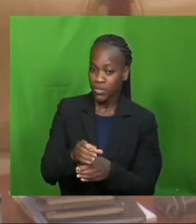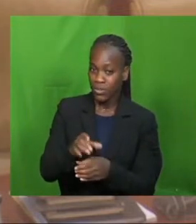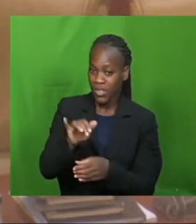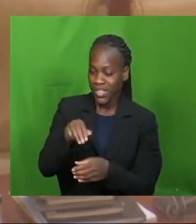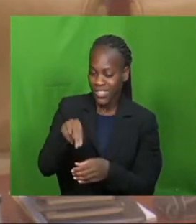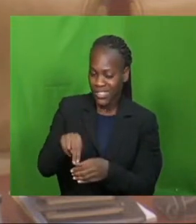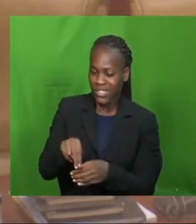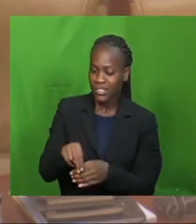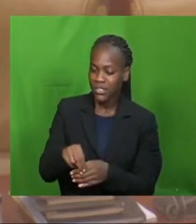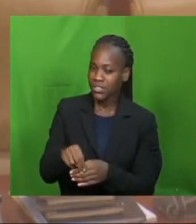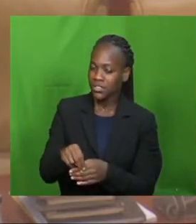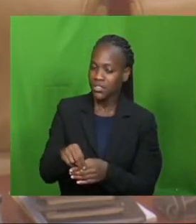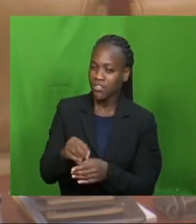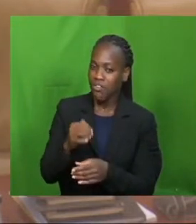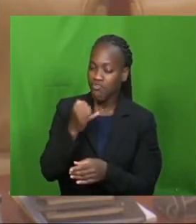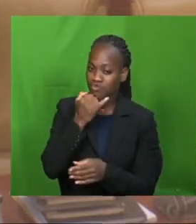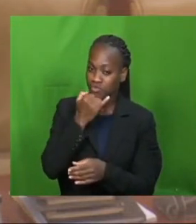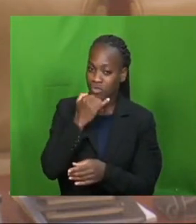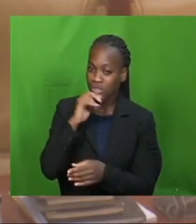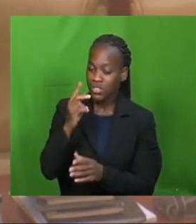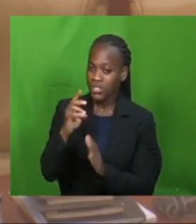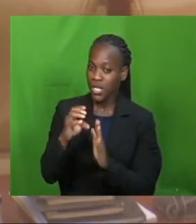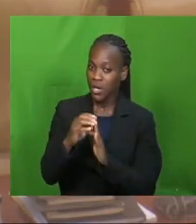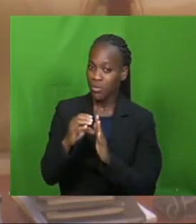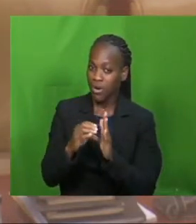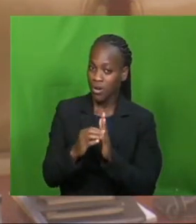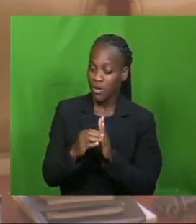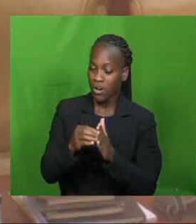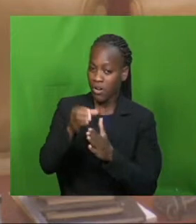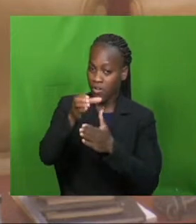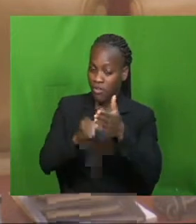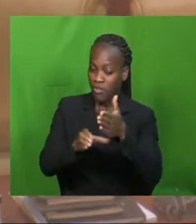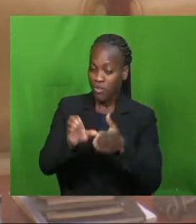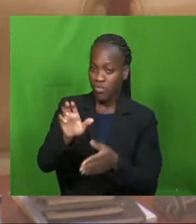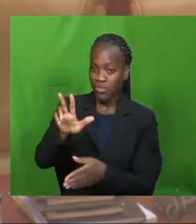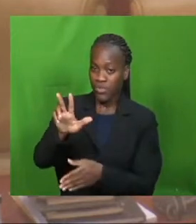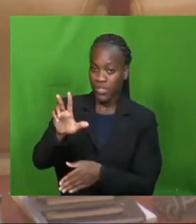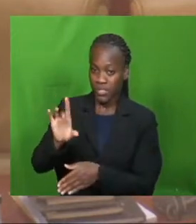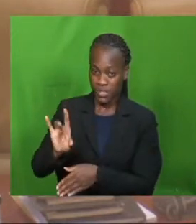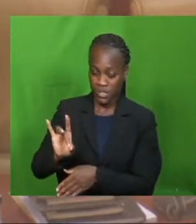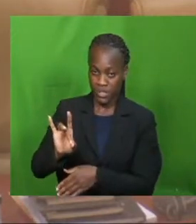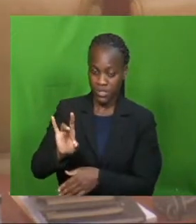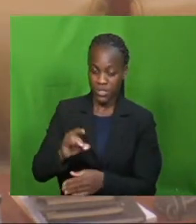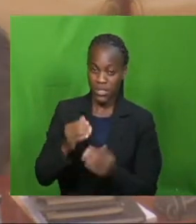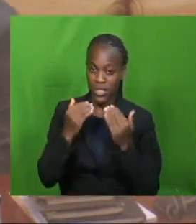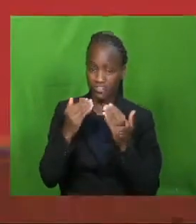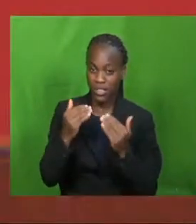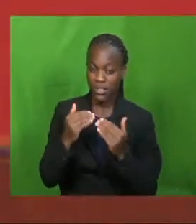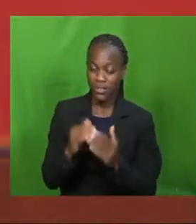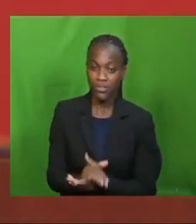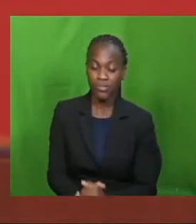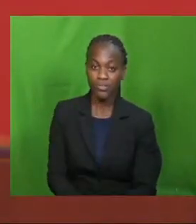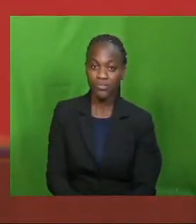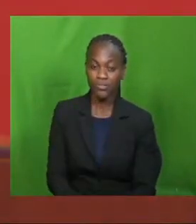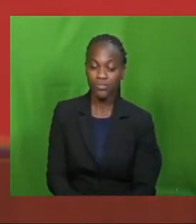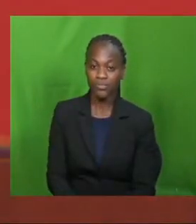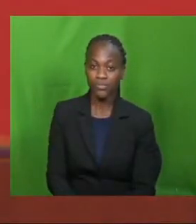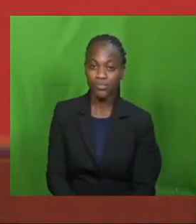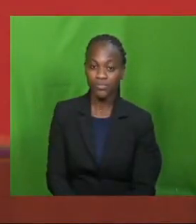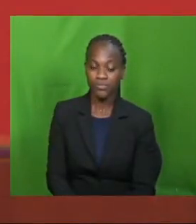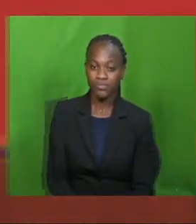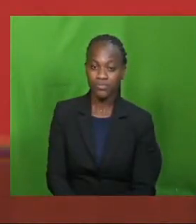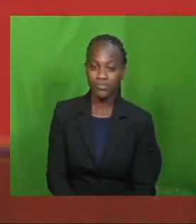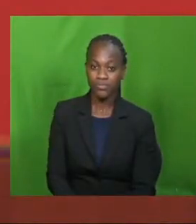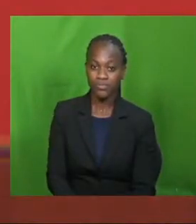effected. The second paragraph at column 38. Thank you, Mr. Speaker. Very well. Yes, table, kindly